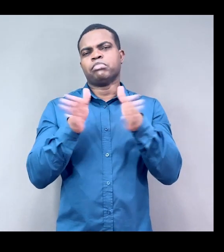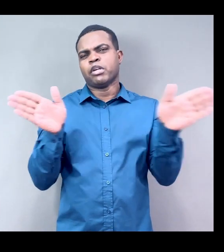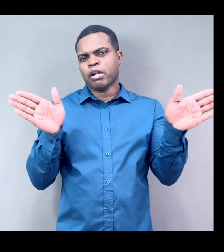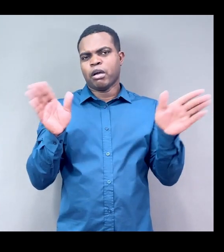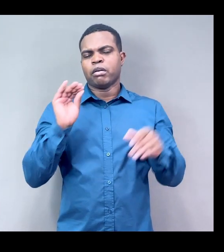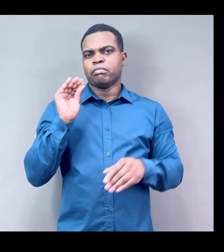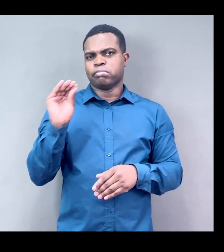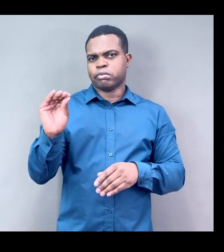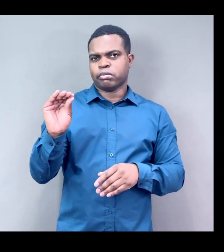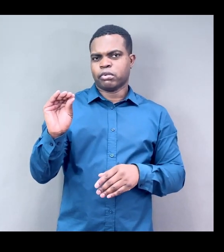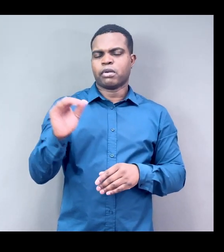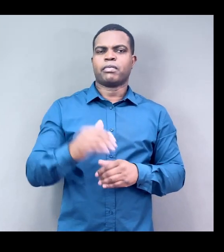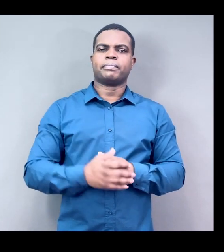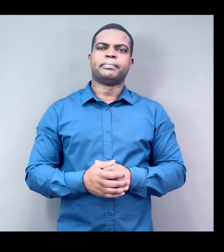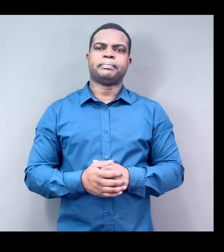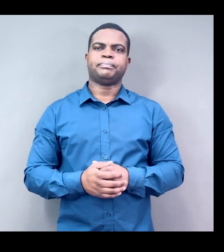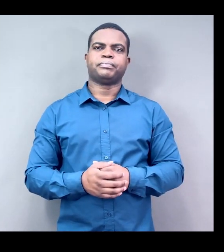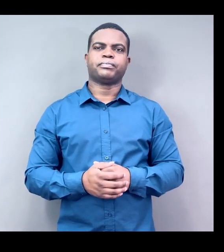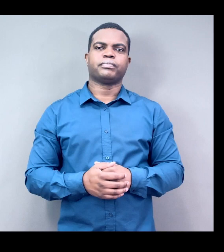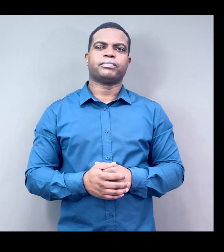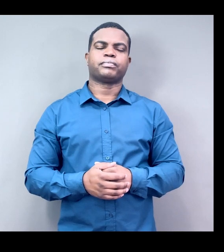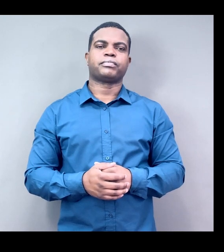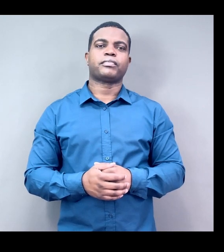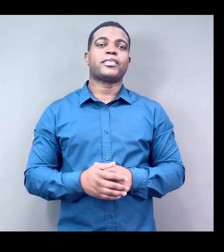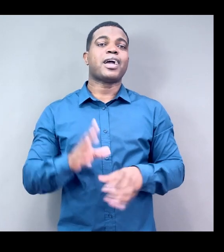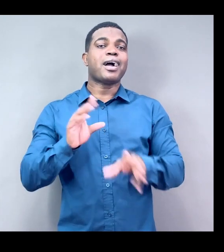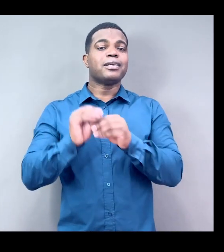direction and provide a sense of purpose.